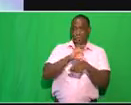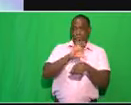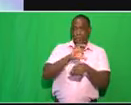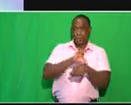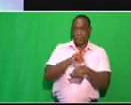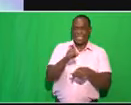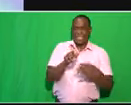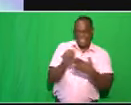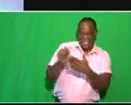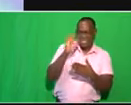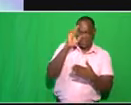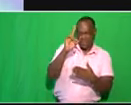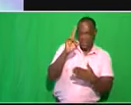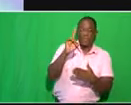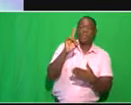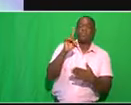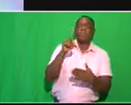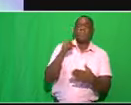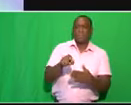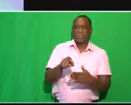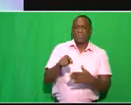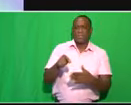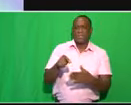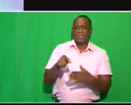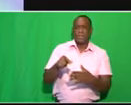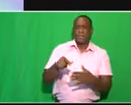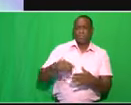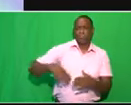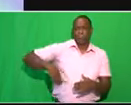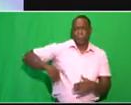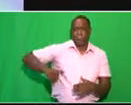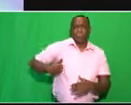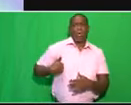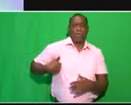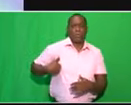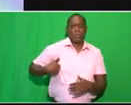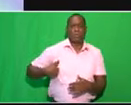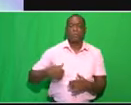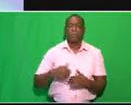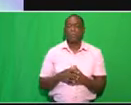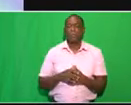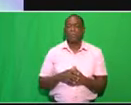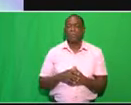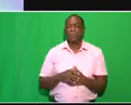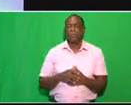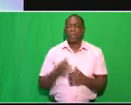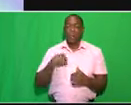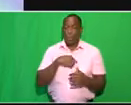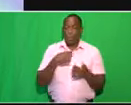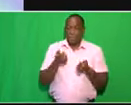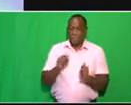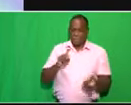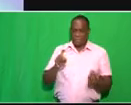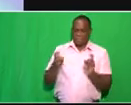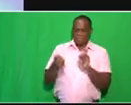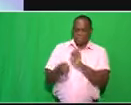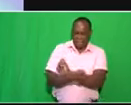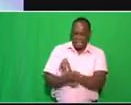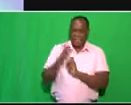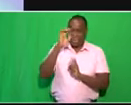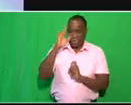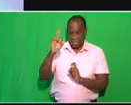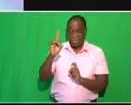that period. And we have the ideas of reform in education coming up and